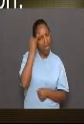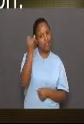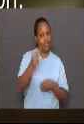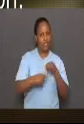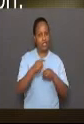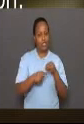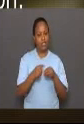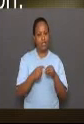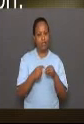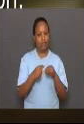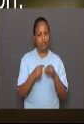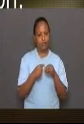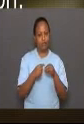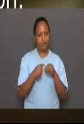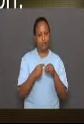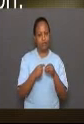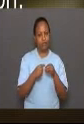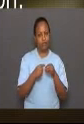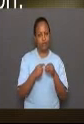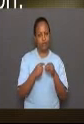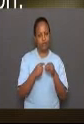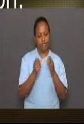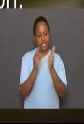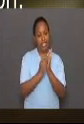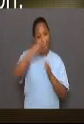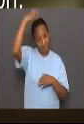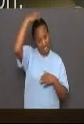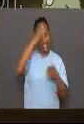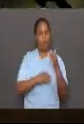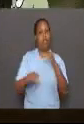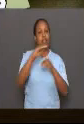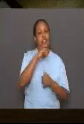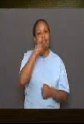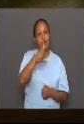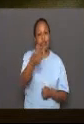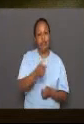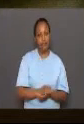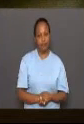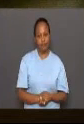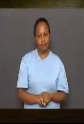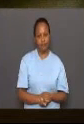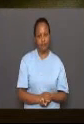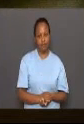about the meaning of the supremacy of the Constitution.